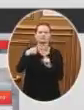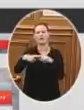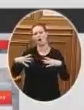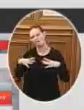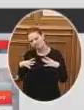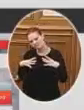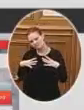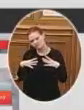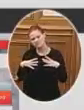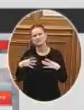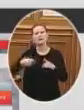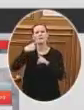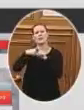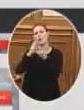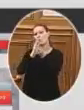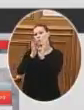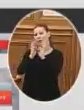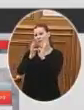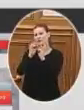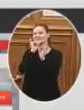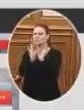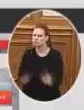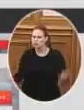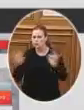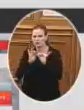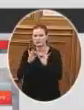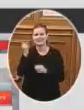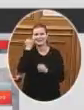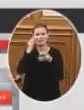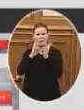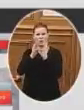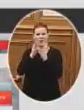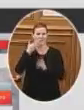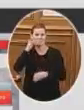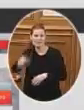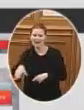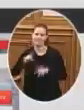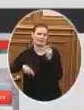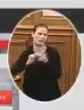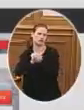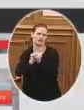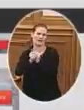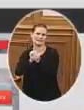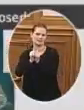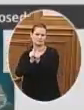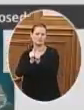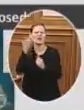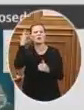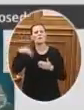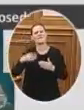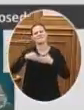a big factor on whether the race will be held, so we build in flexibility in our schedule to accommodate that.